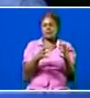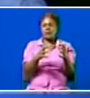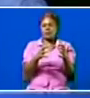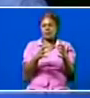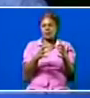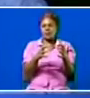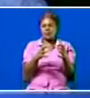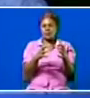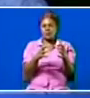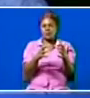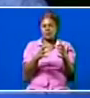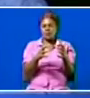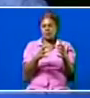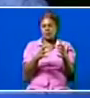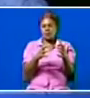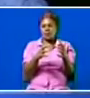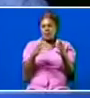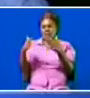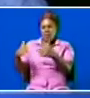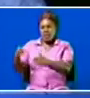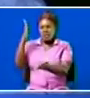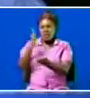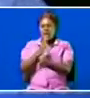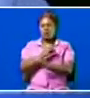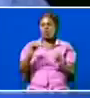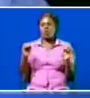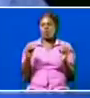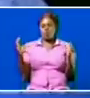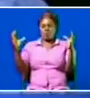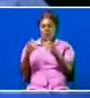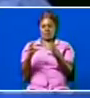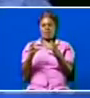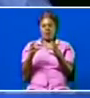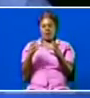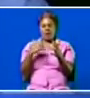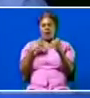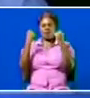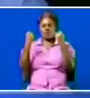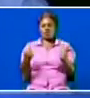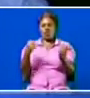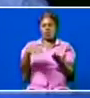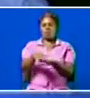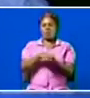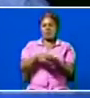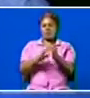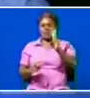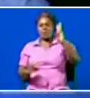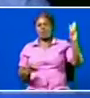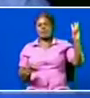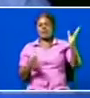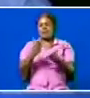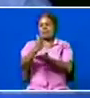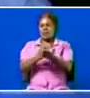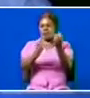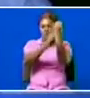and we will not run away from the fact that these parties may have a stronger foundation in the western part of the